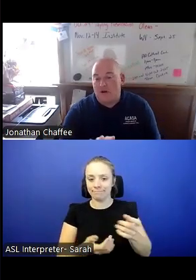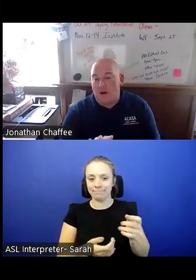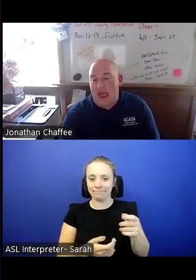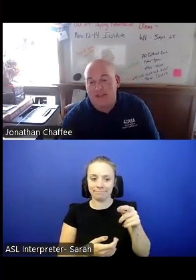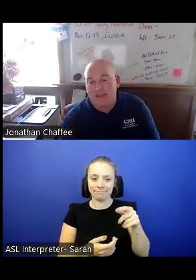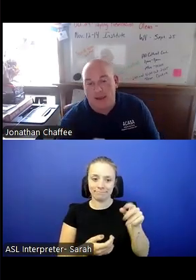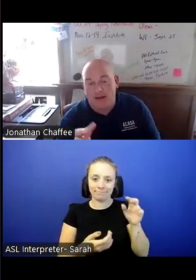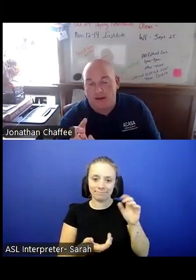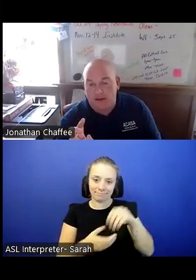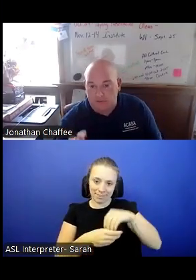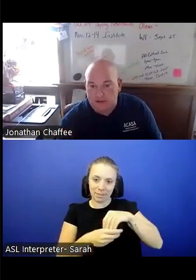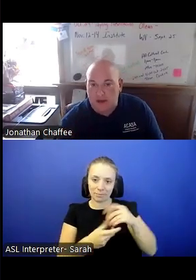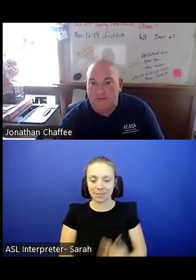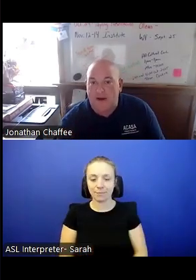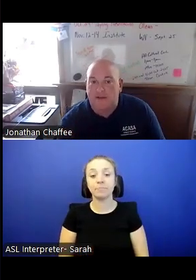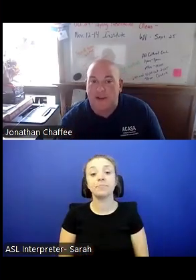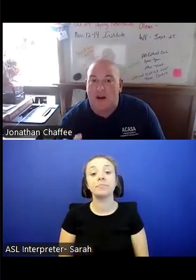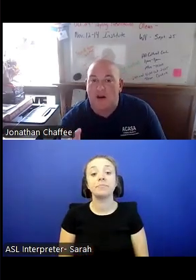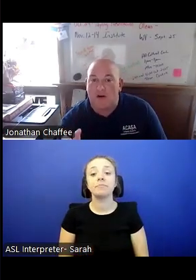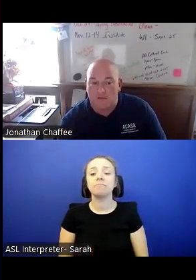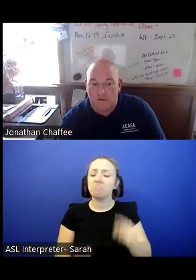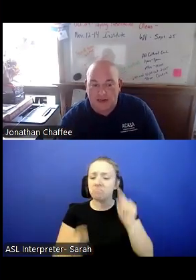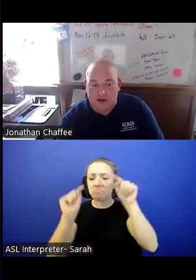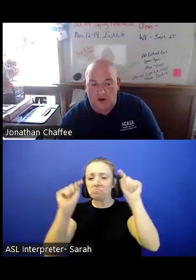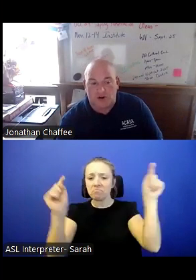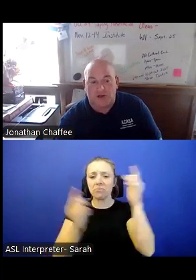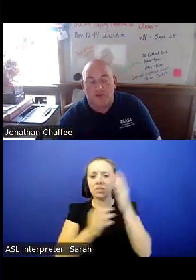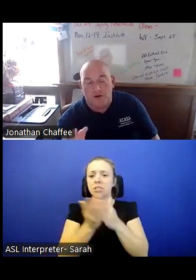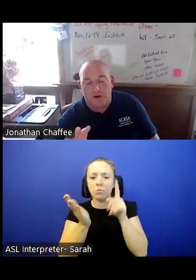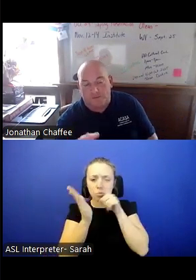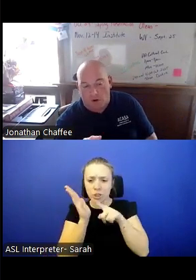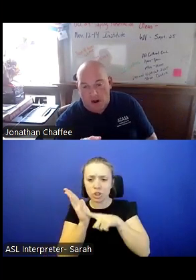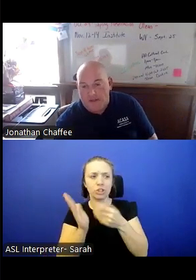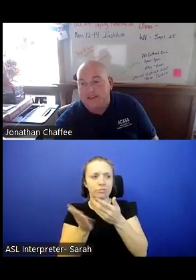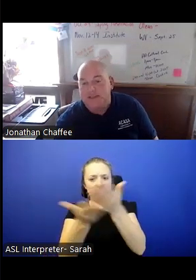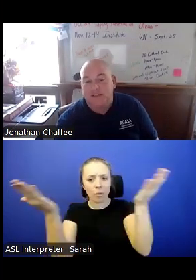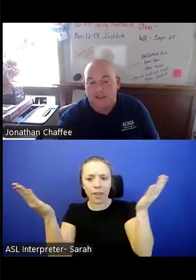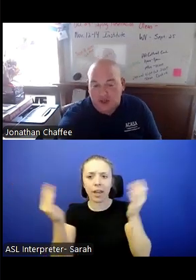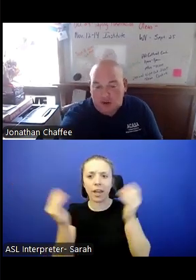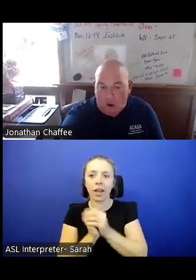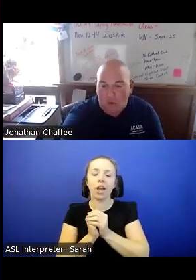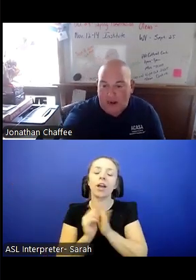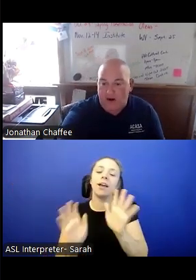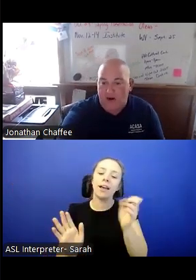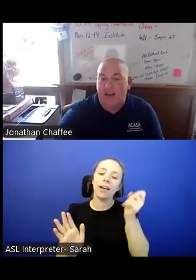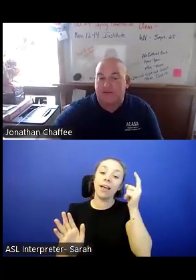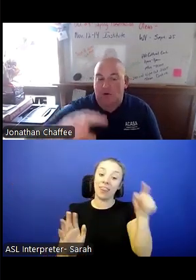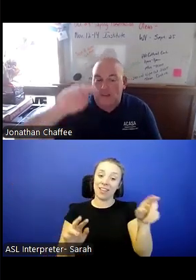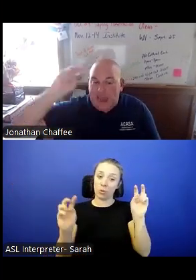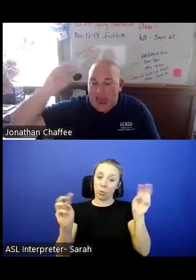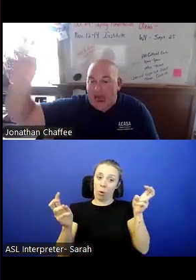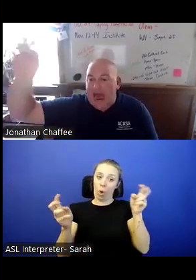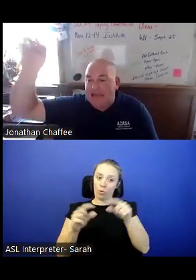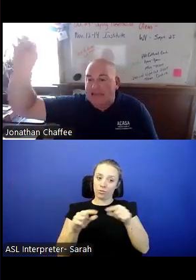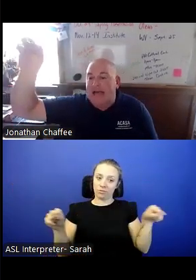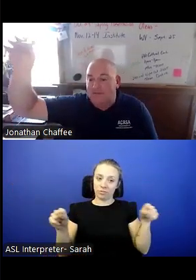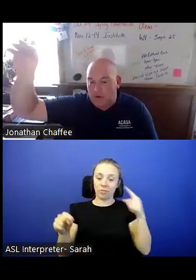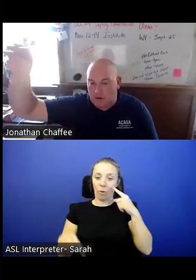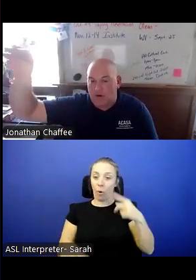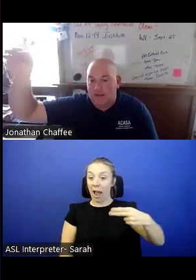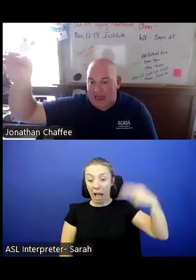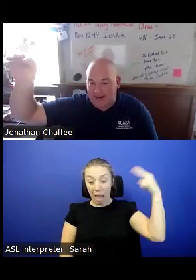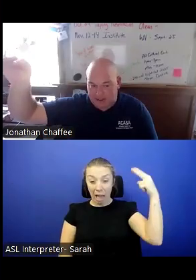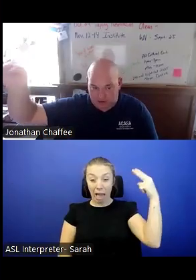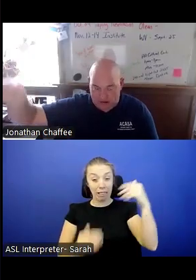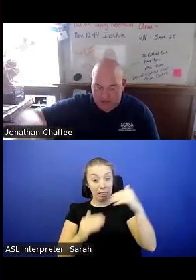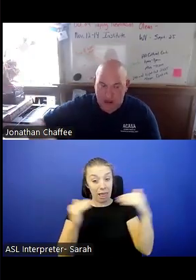And then there has been some stuff out there, research there for, and this quote here is for these high